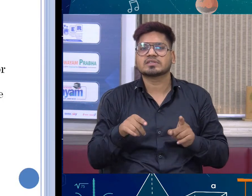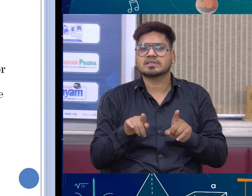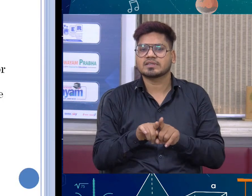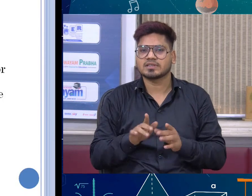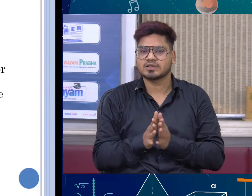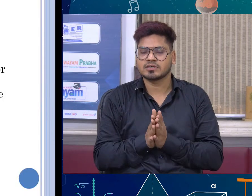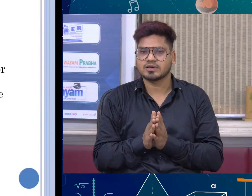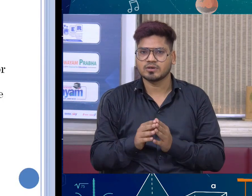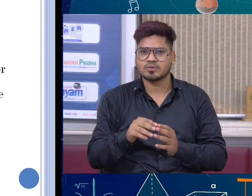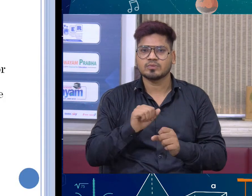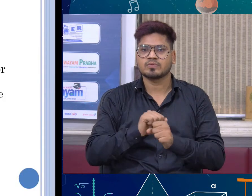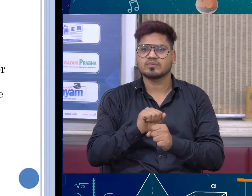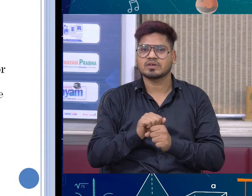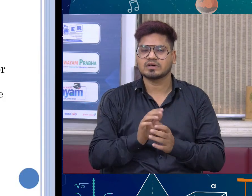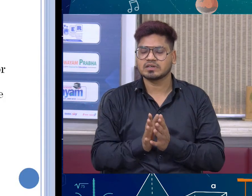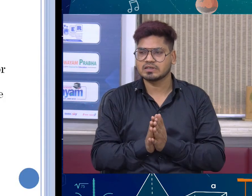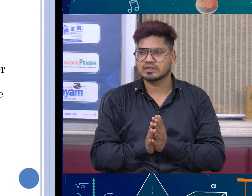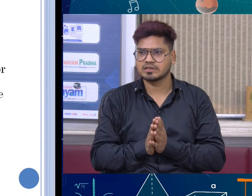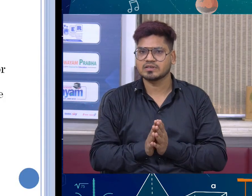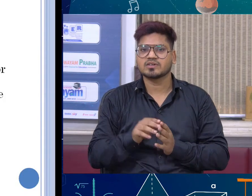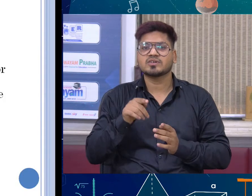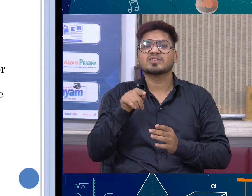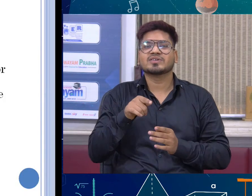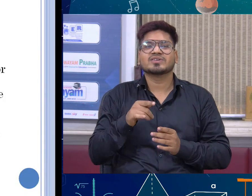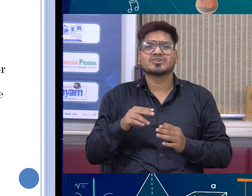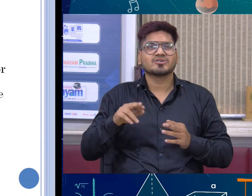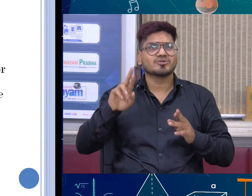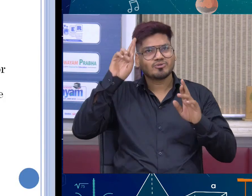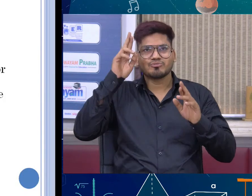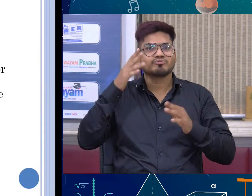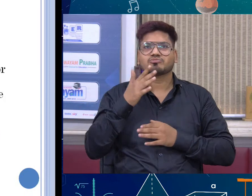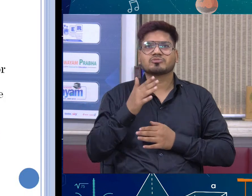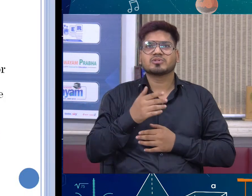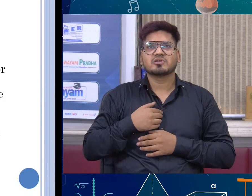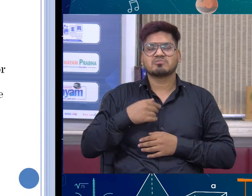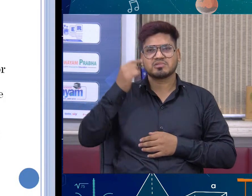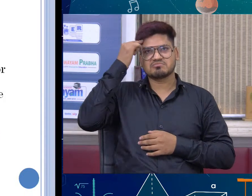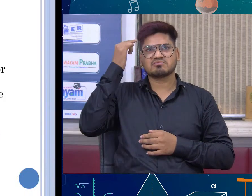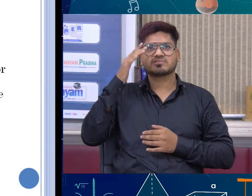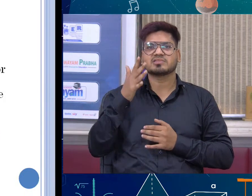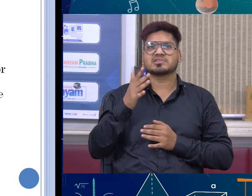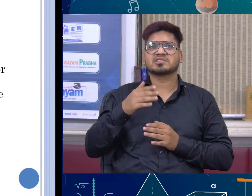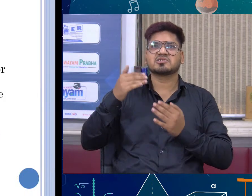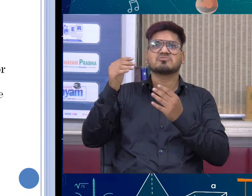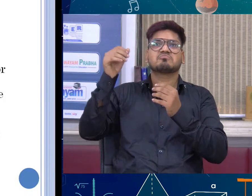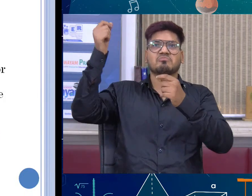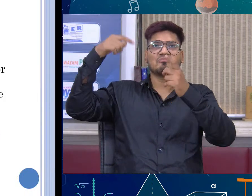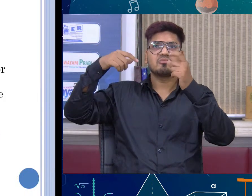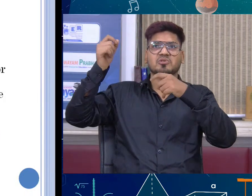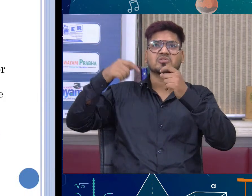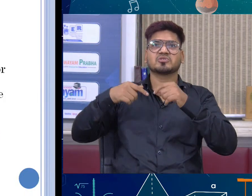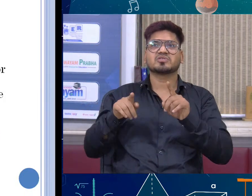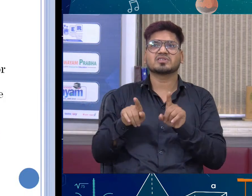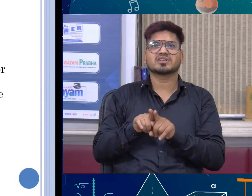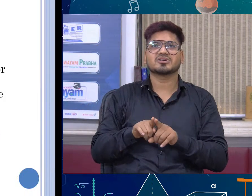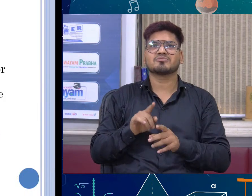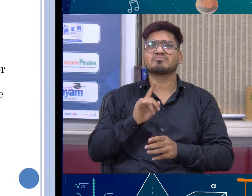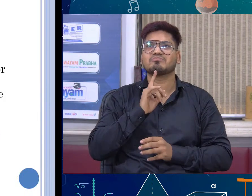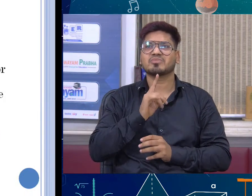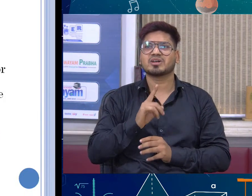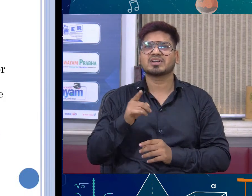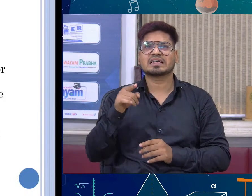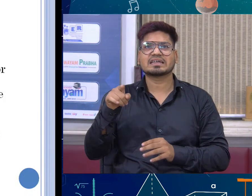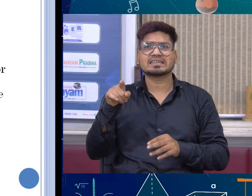It is it is unexpected thing happened there. So it is disappointed the farmer. He